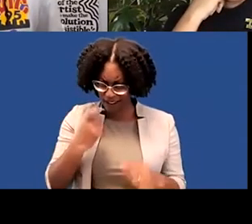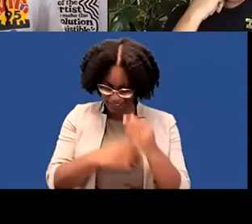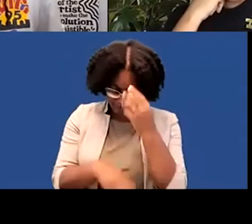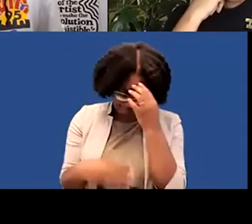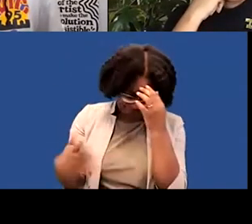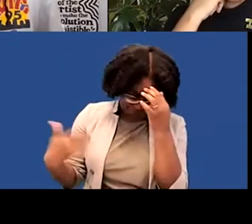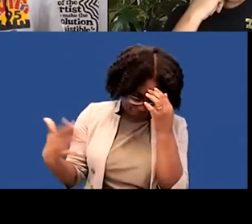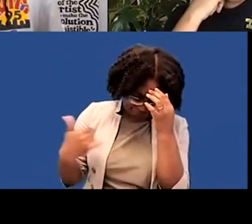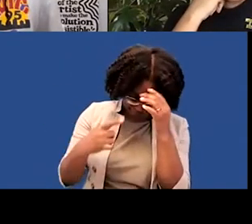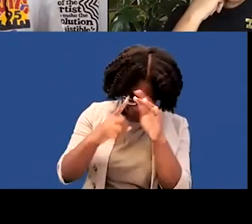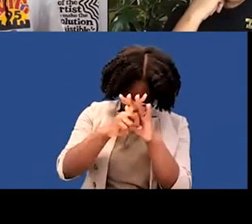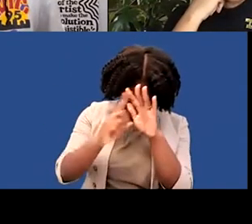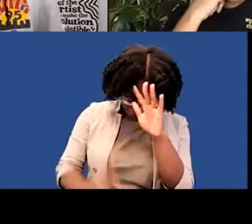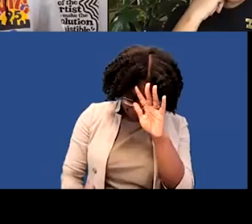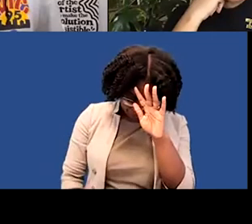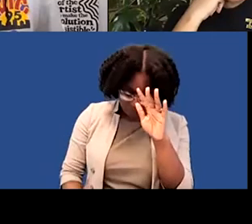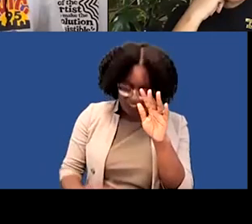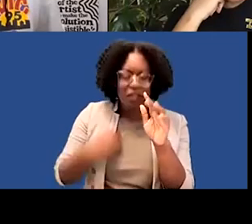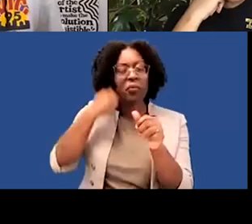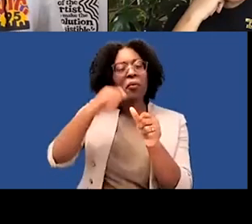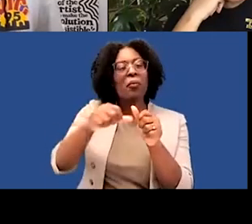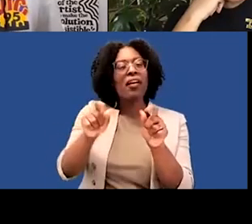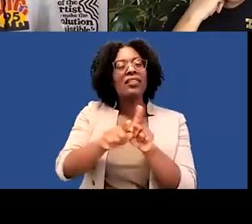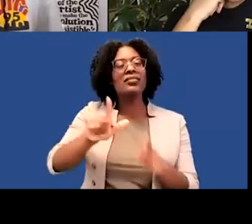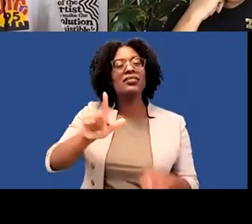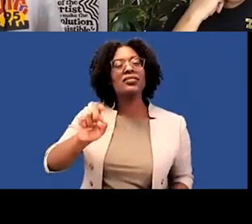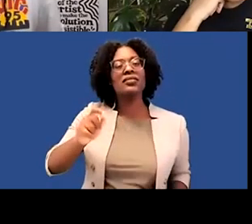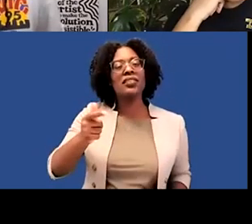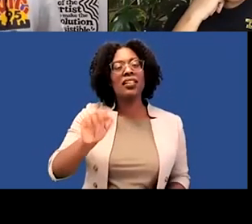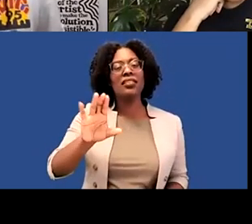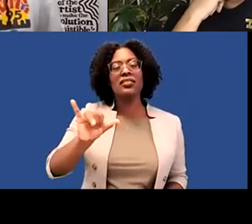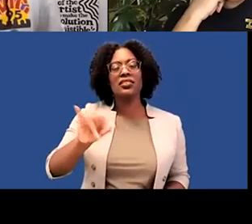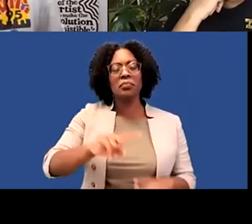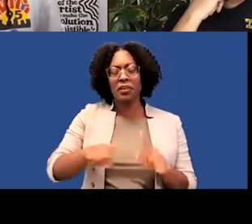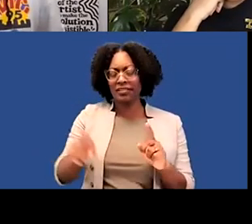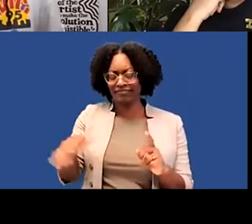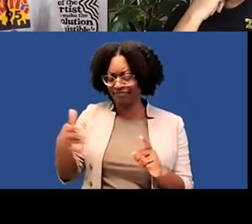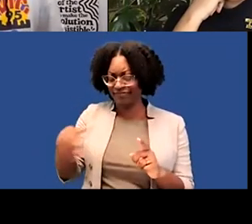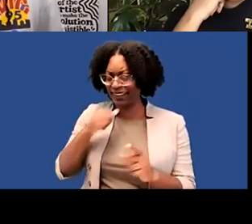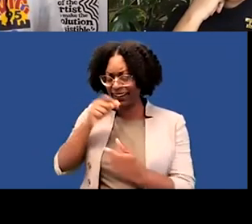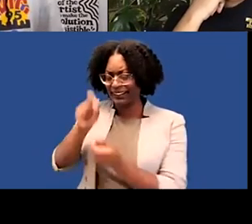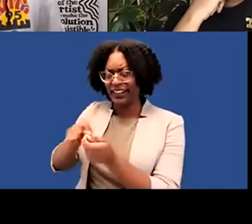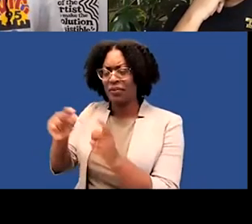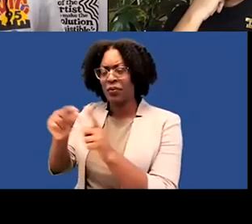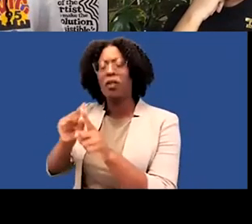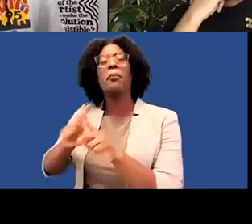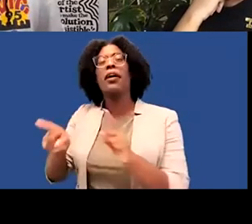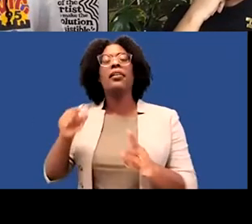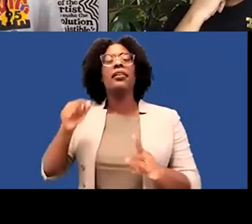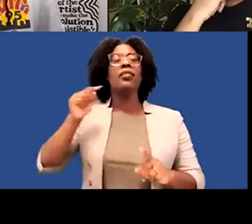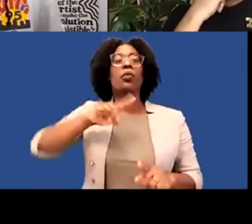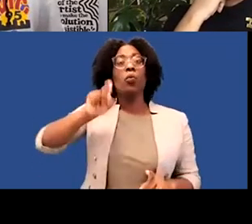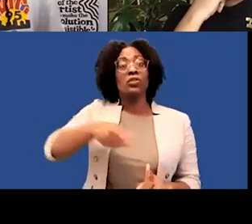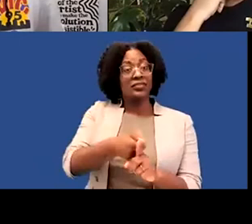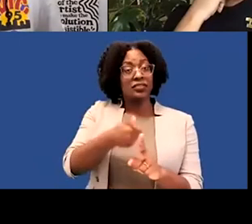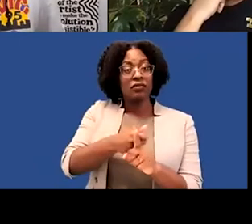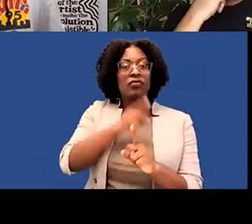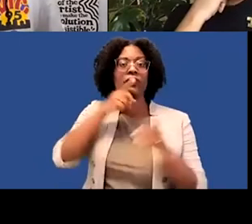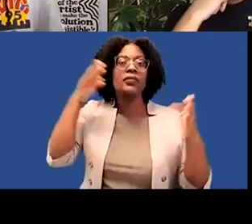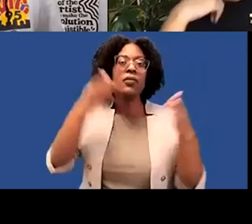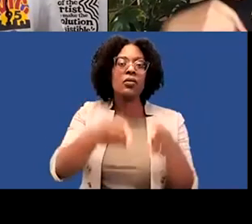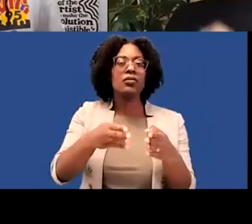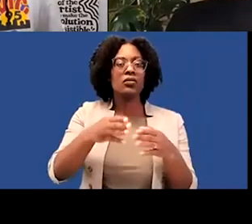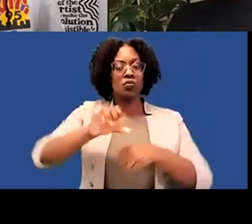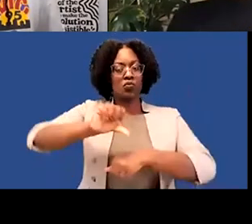my mind, I'm remembering it as legacy, but it wasn't necessarily around that. But it was, anyway, it was just thinking about this idea of like, you know, why we do the work that we